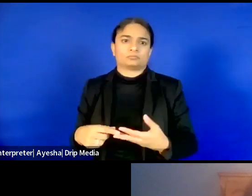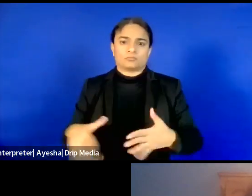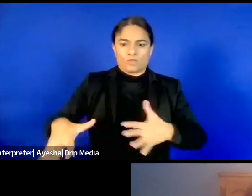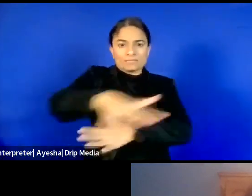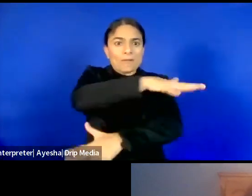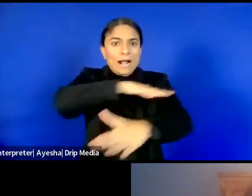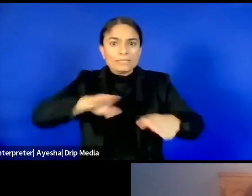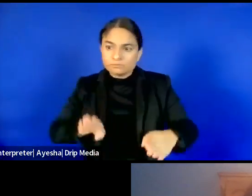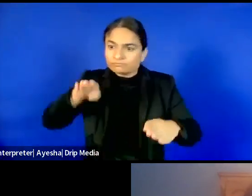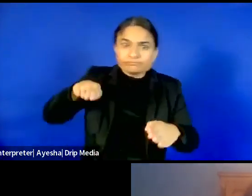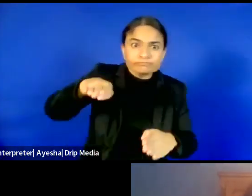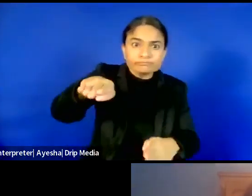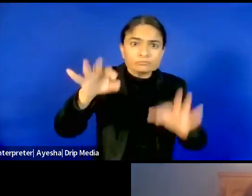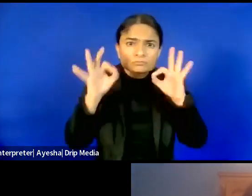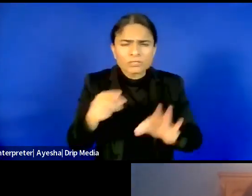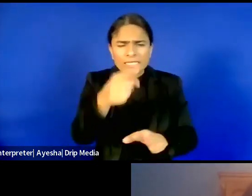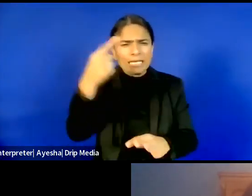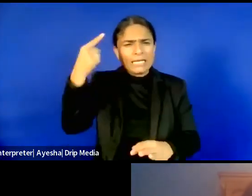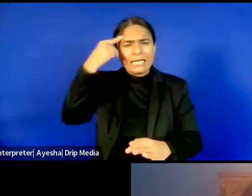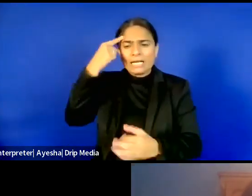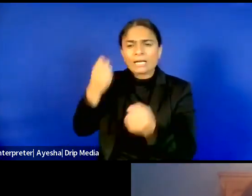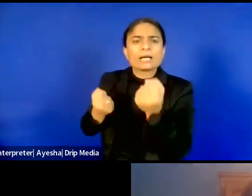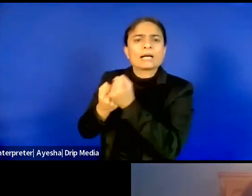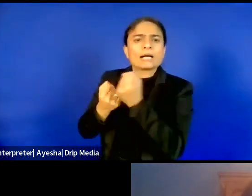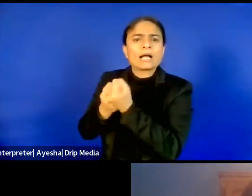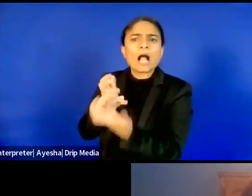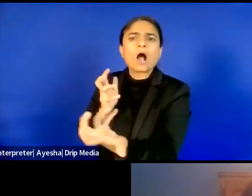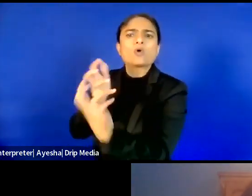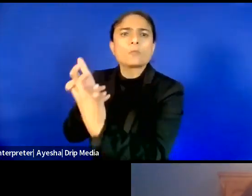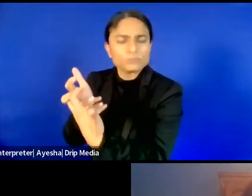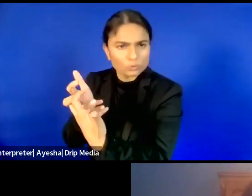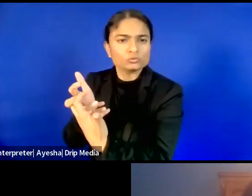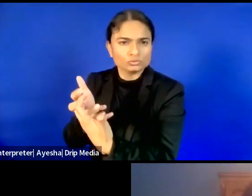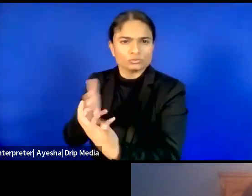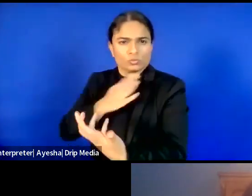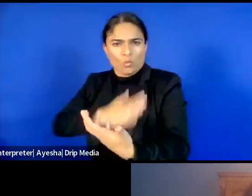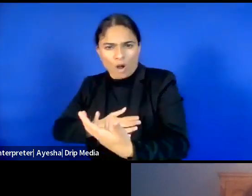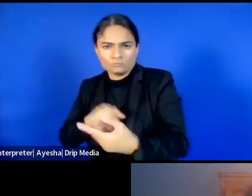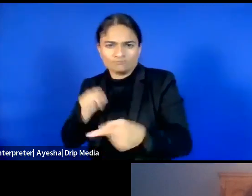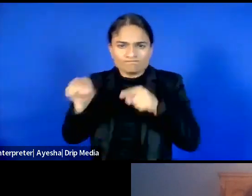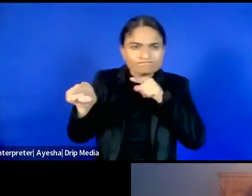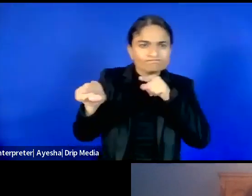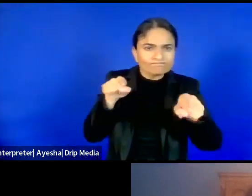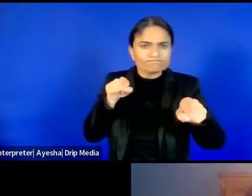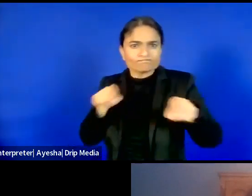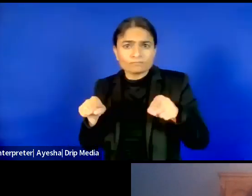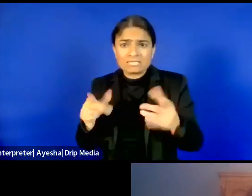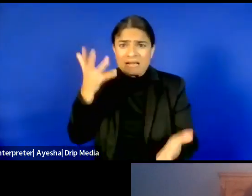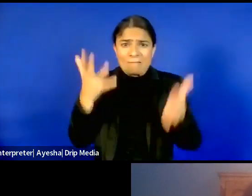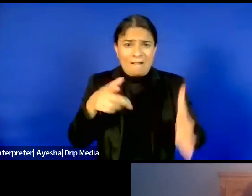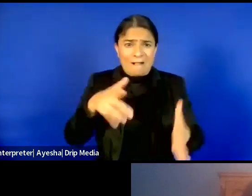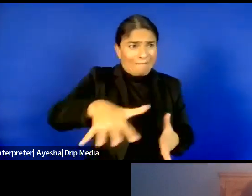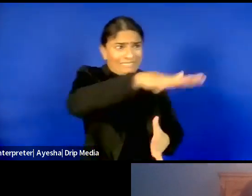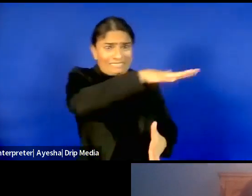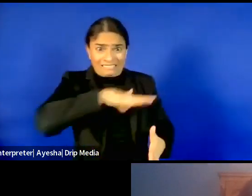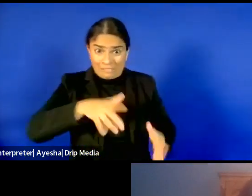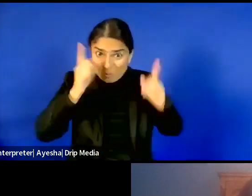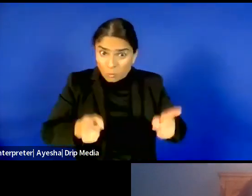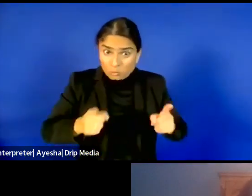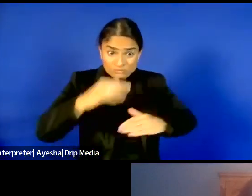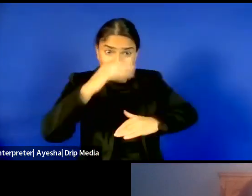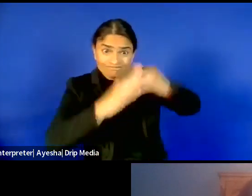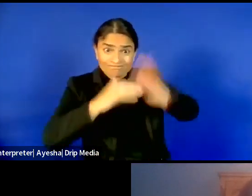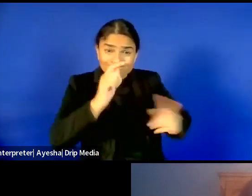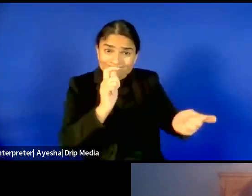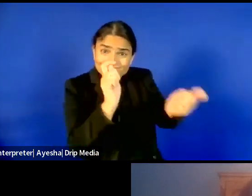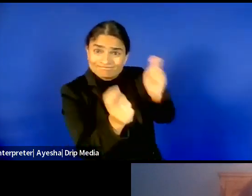if there's changes that need to be made at the physical space, and then bringing on experts as we had. We brought on consultants, so we